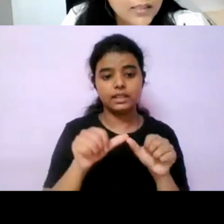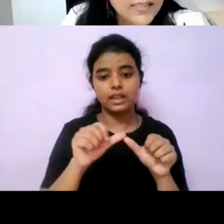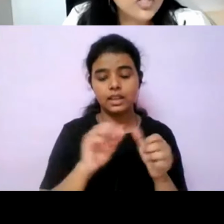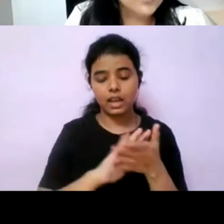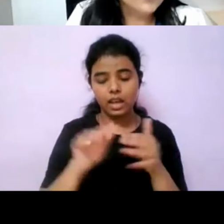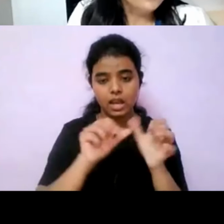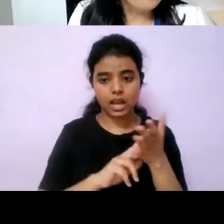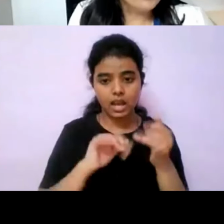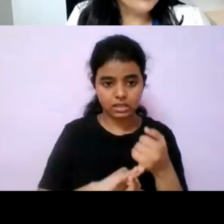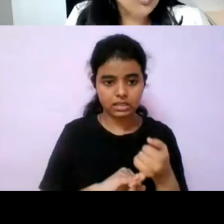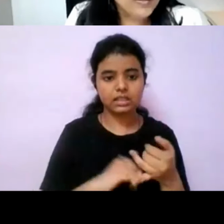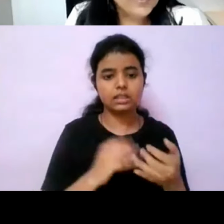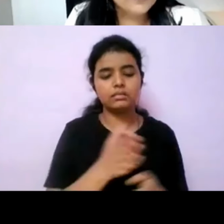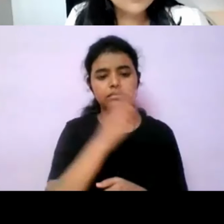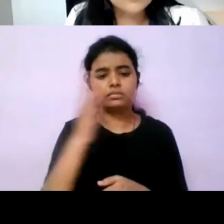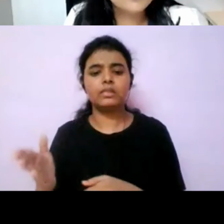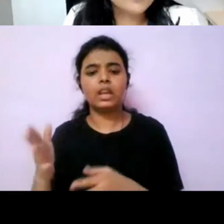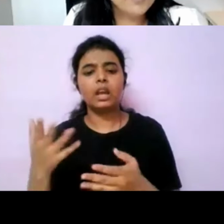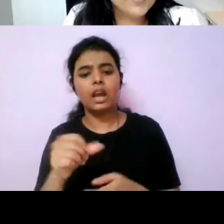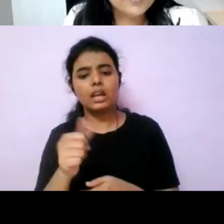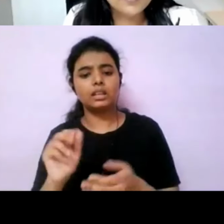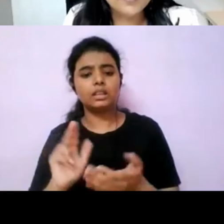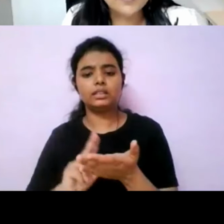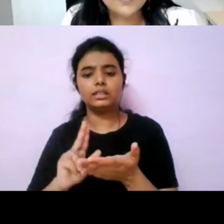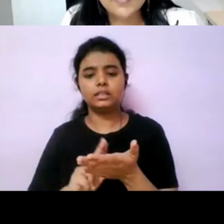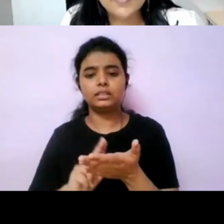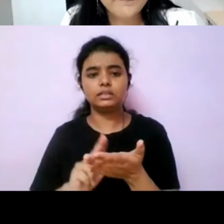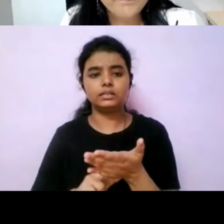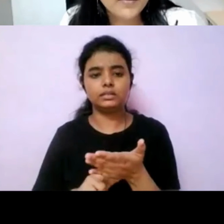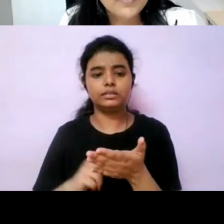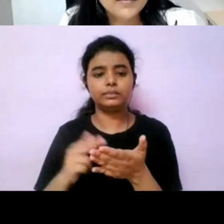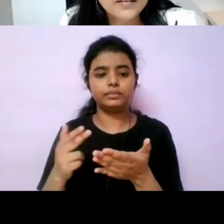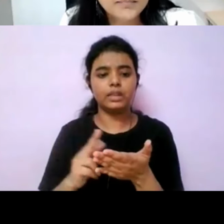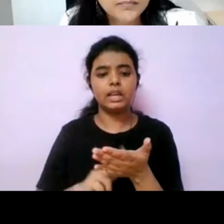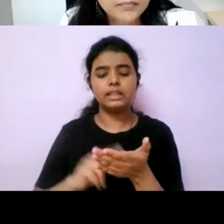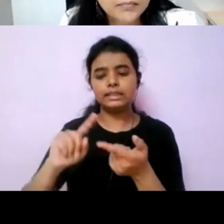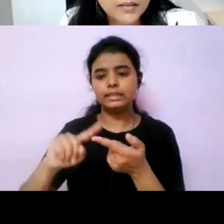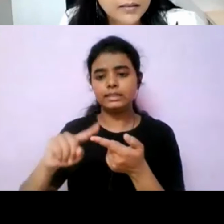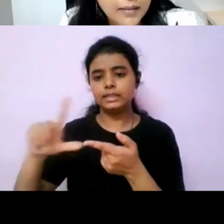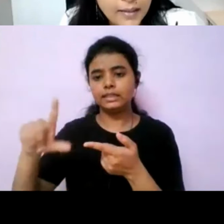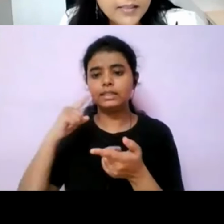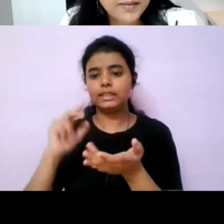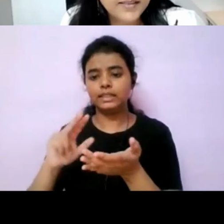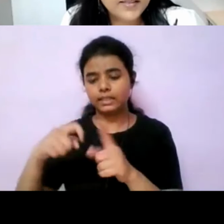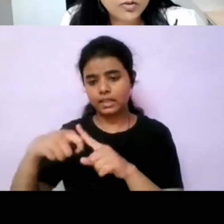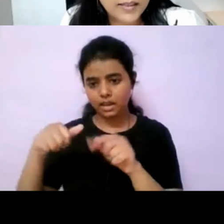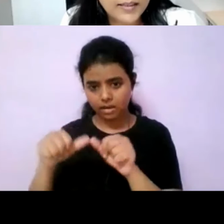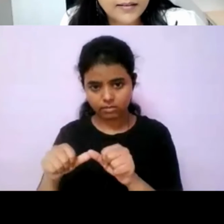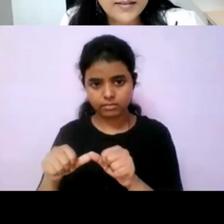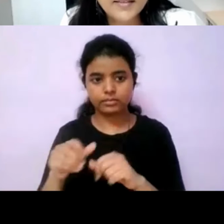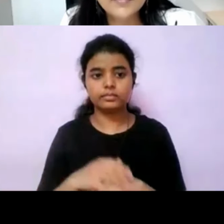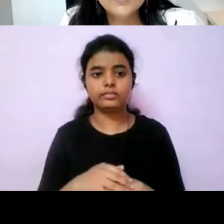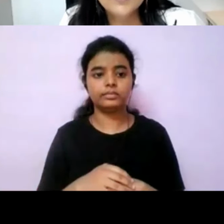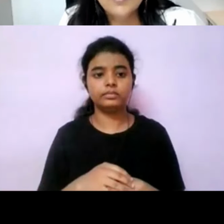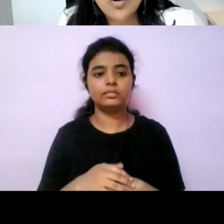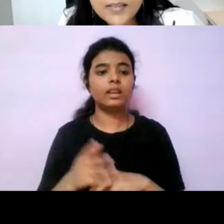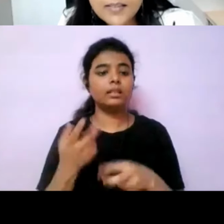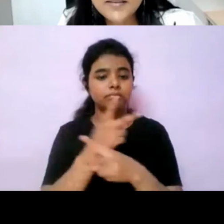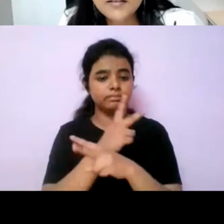books each. Renu Adlakha's Disability Studies in India and Disability and Society, a